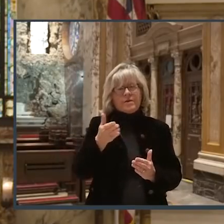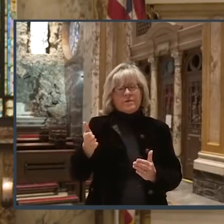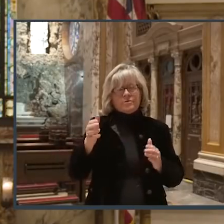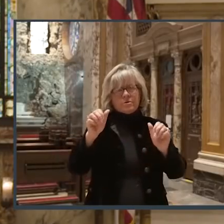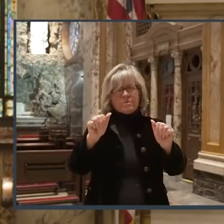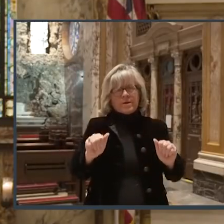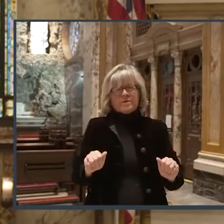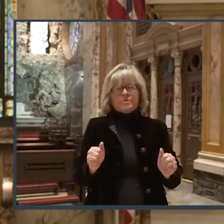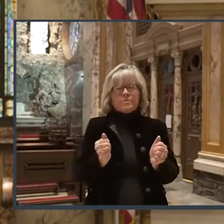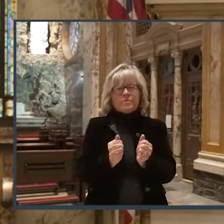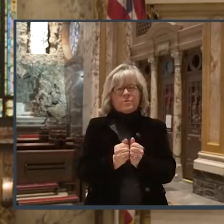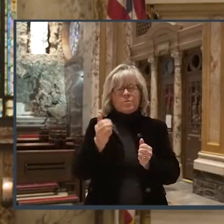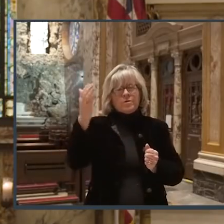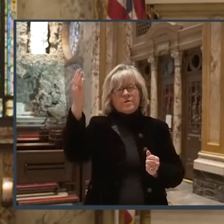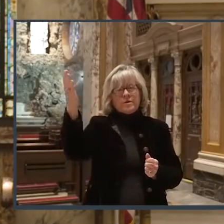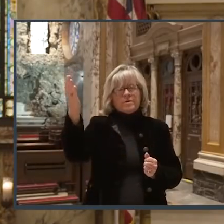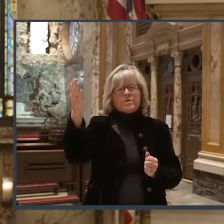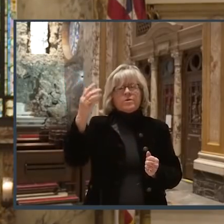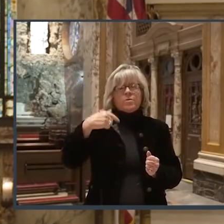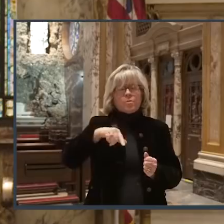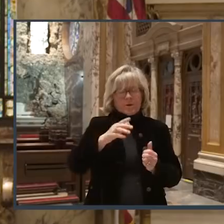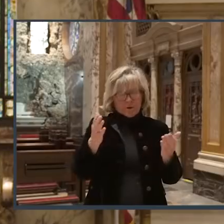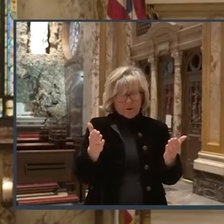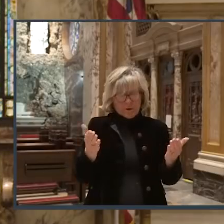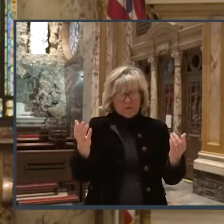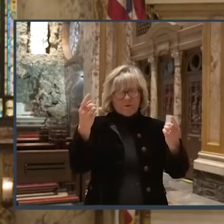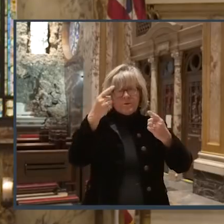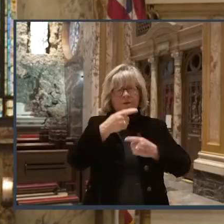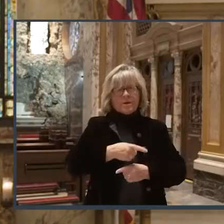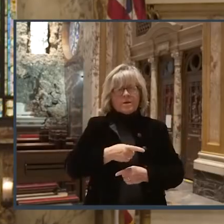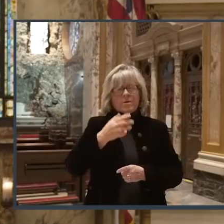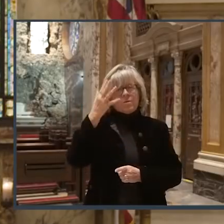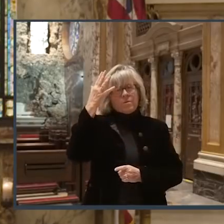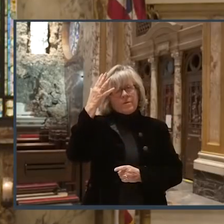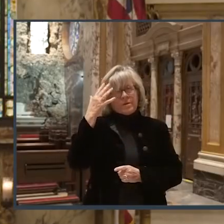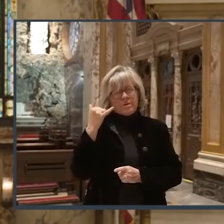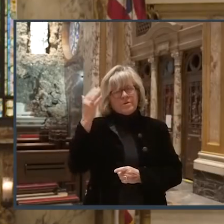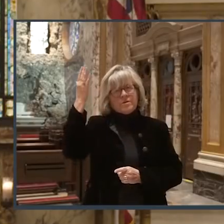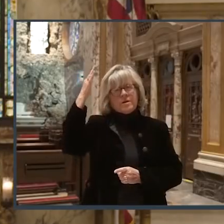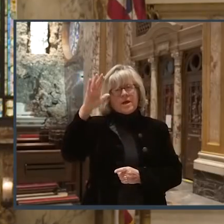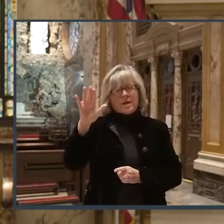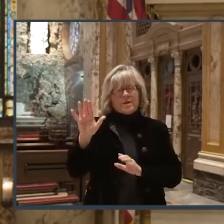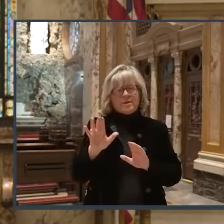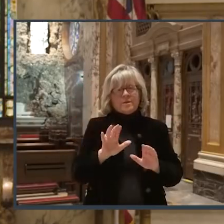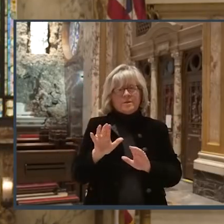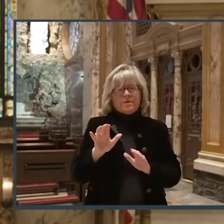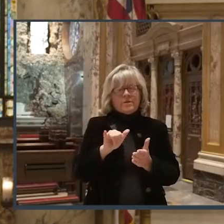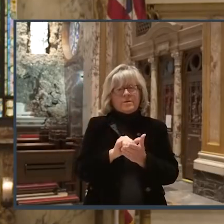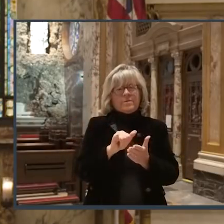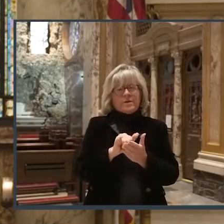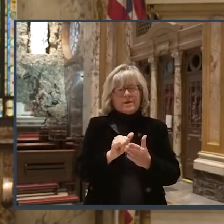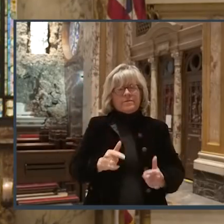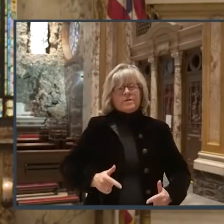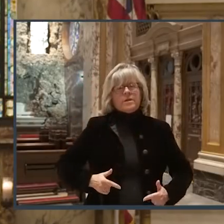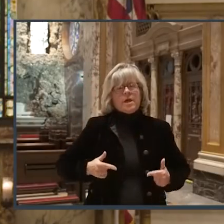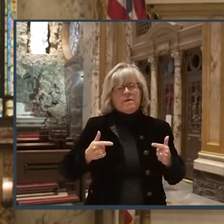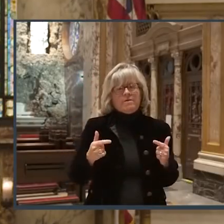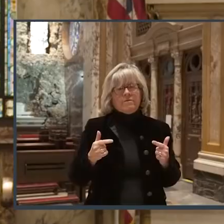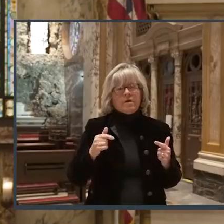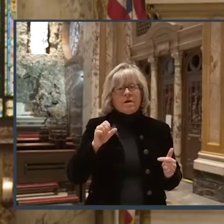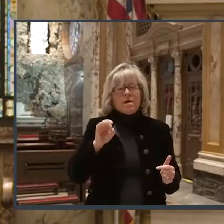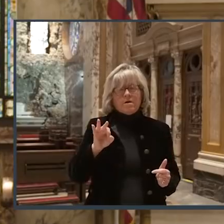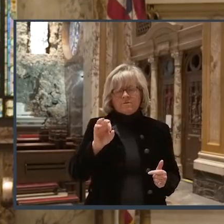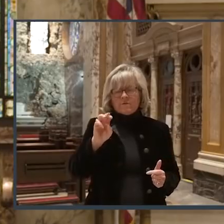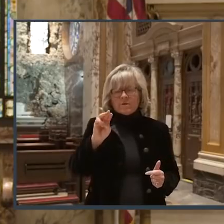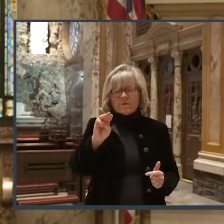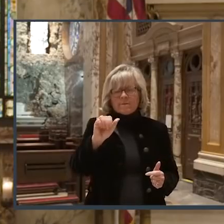with God. We are here today because God did the impossible in the life of Mary. We